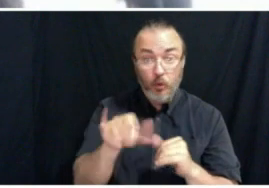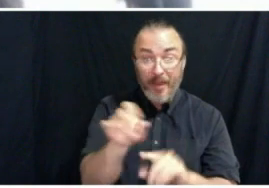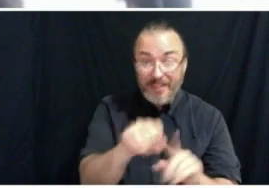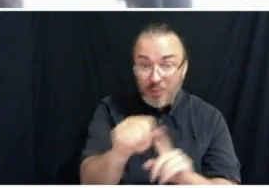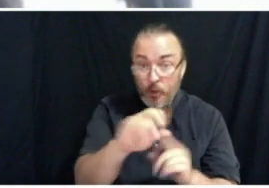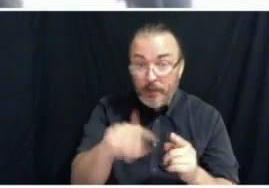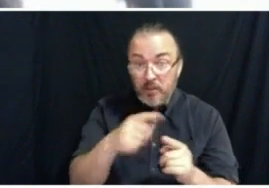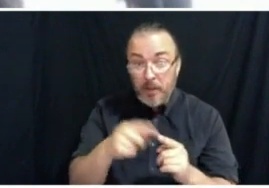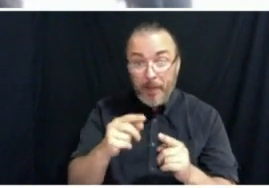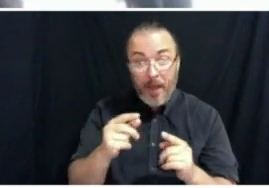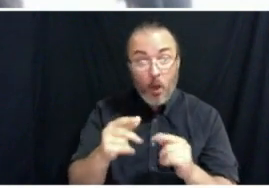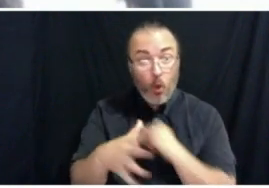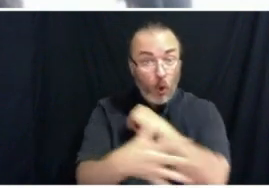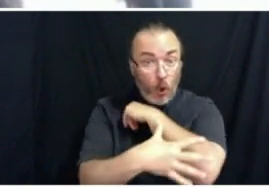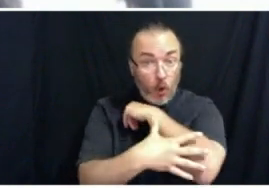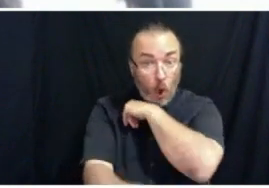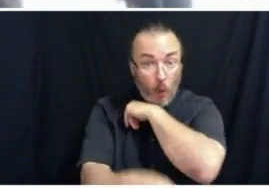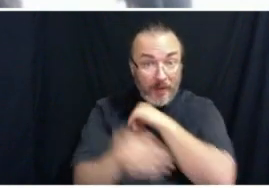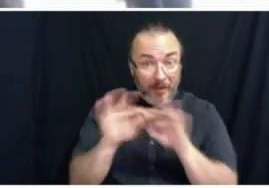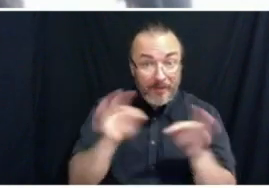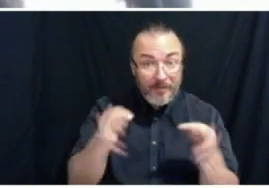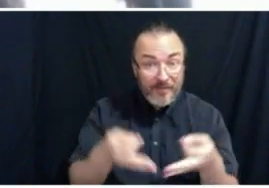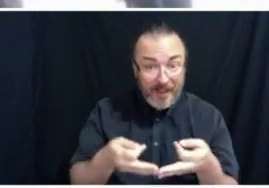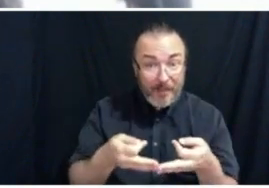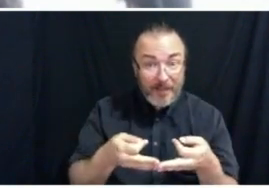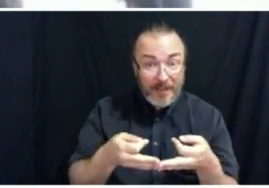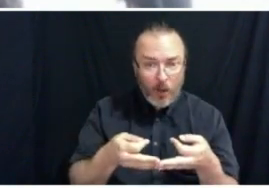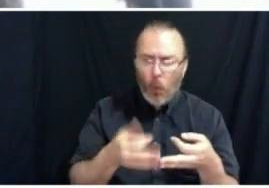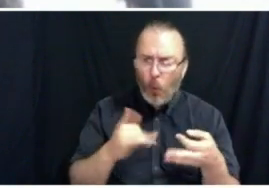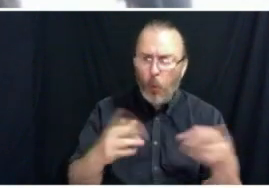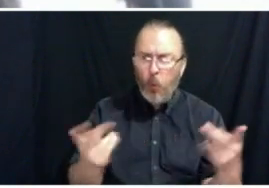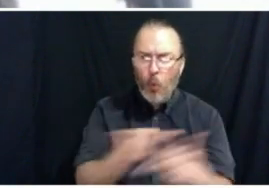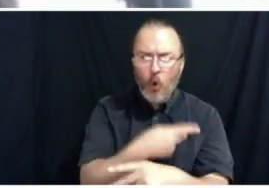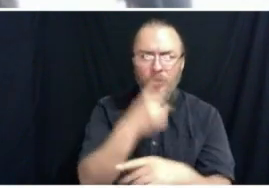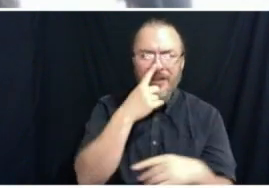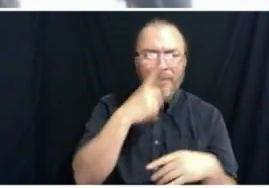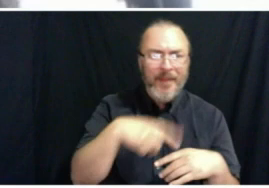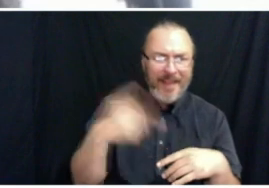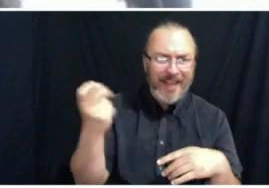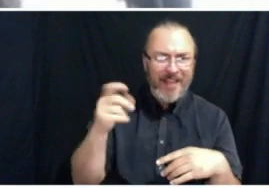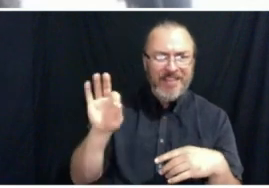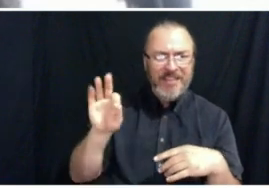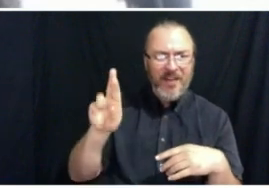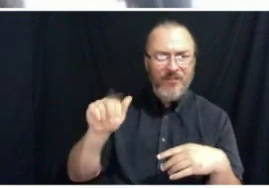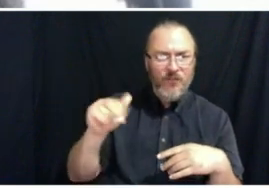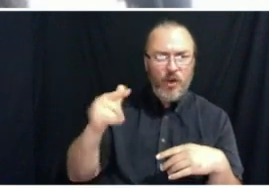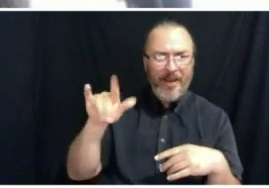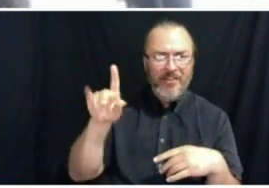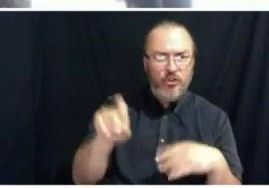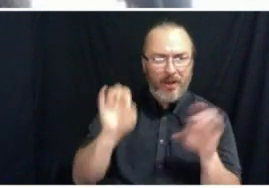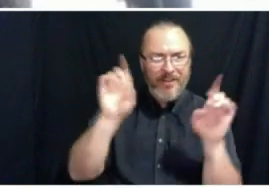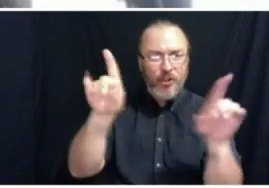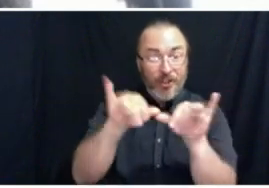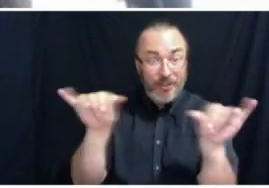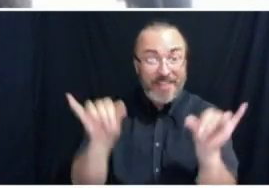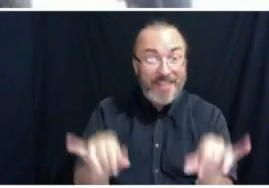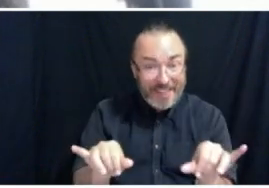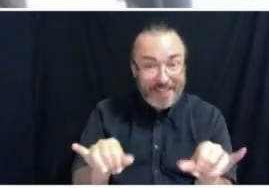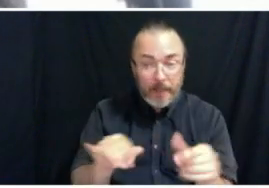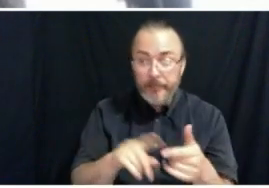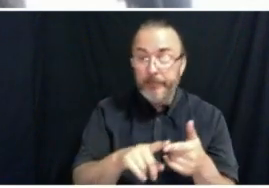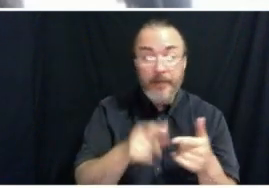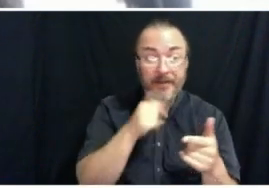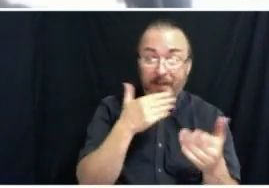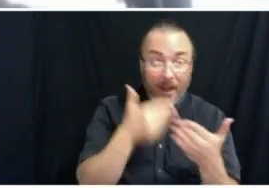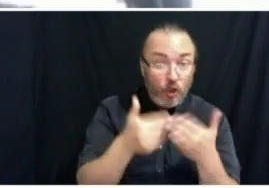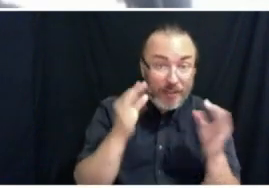families is particularly exacerbated then when you've got fragile education systems, poor teacher training, and so on. And